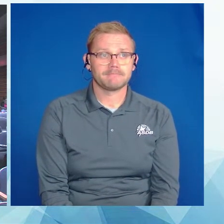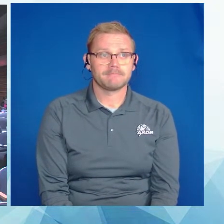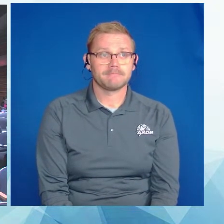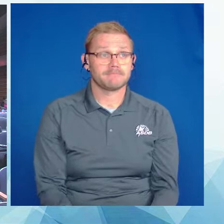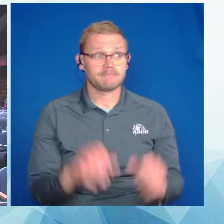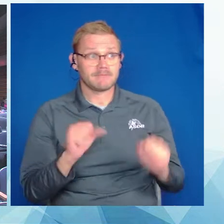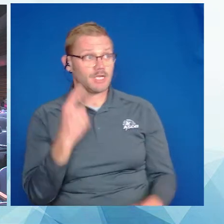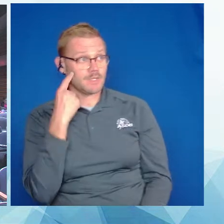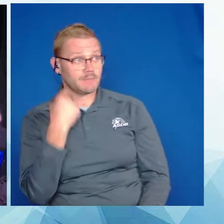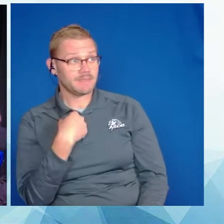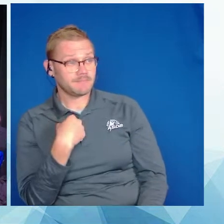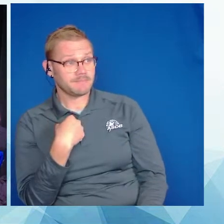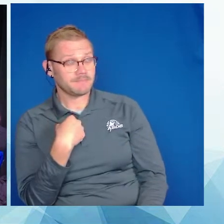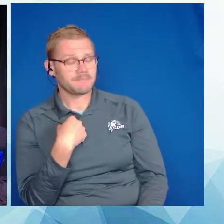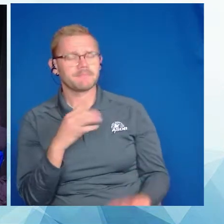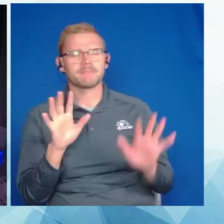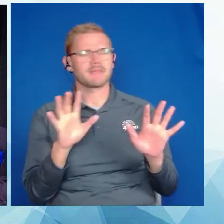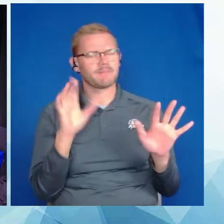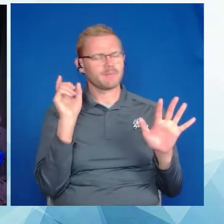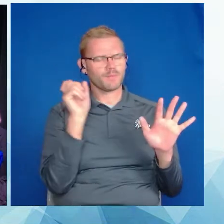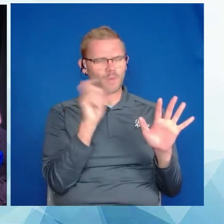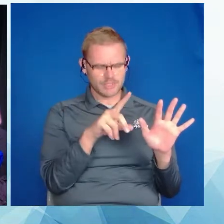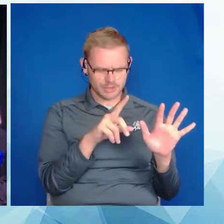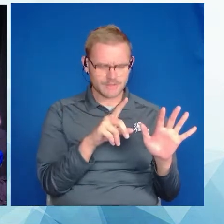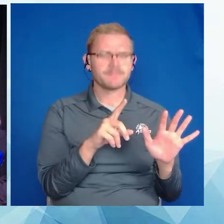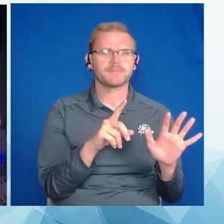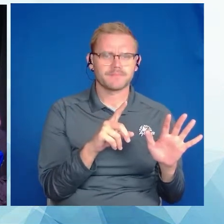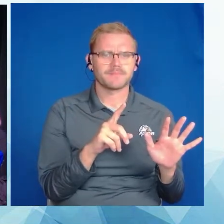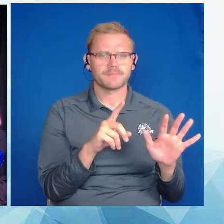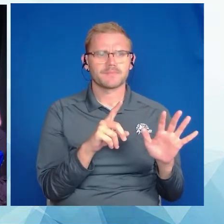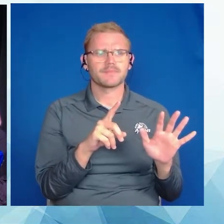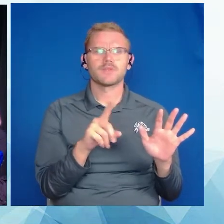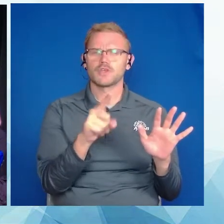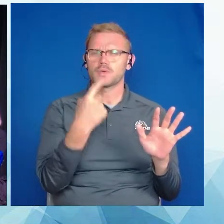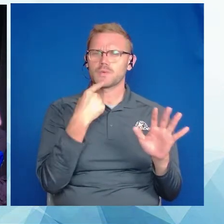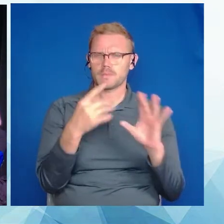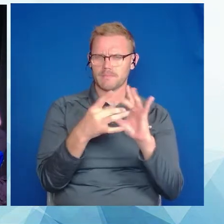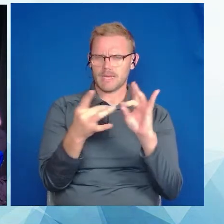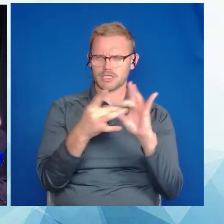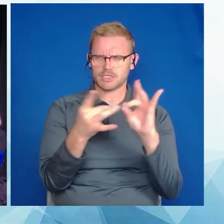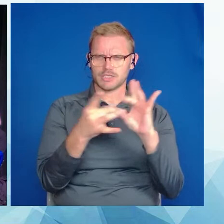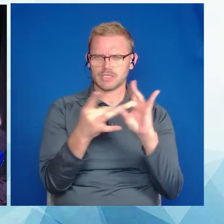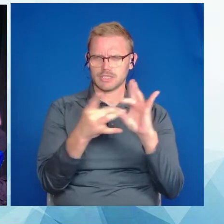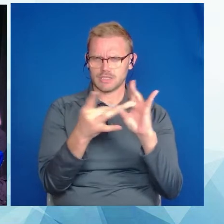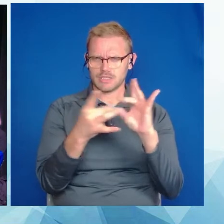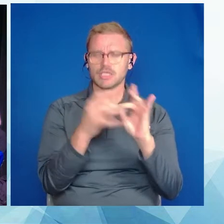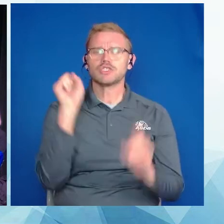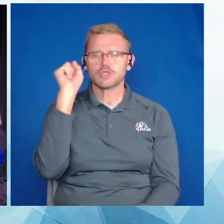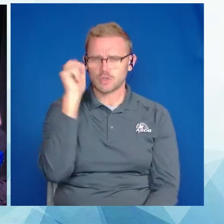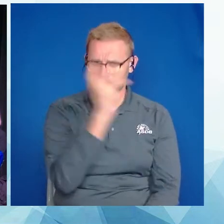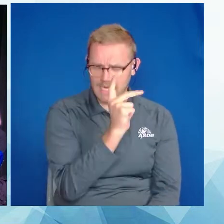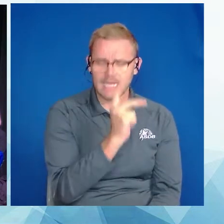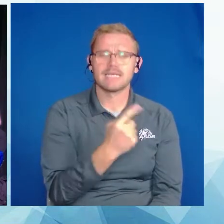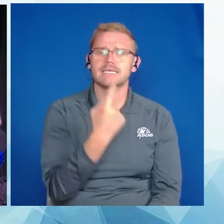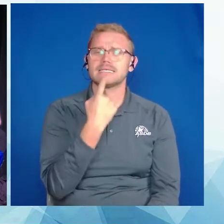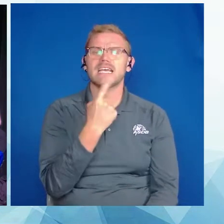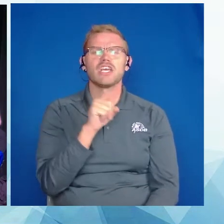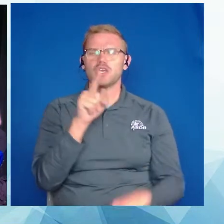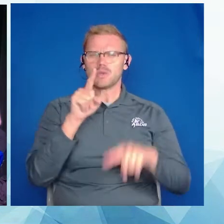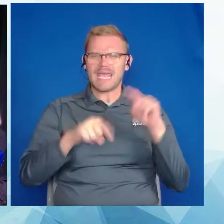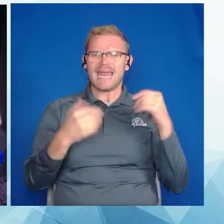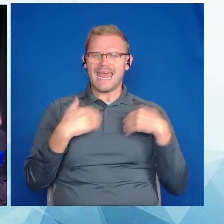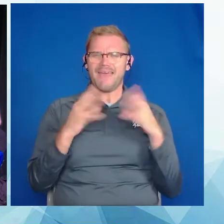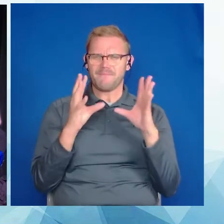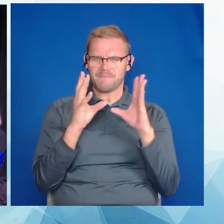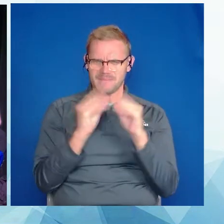You hear me? Yes. Just a question where you said that you cannot have meetings with less than a majority